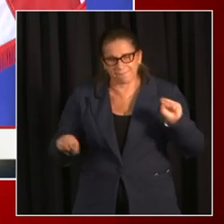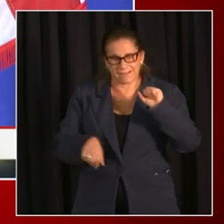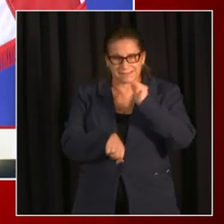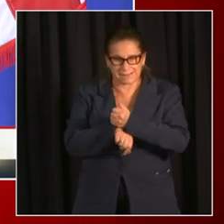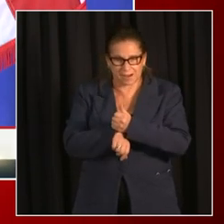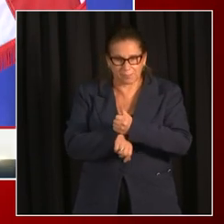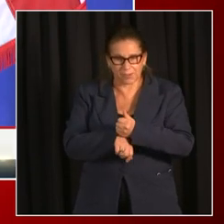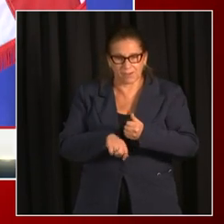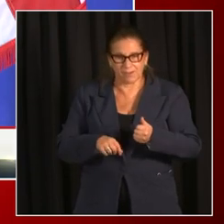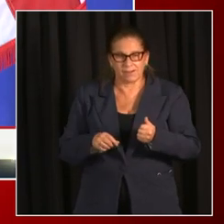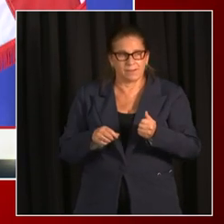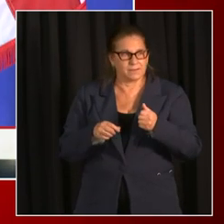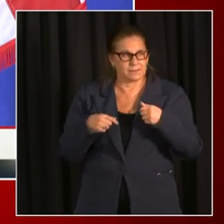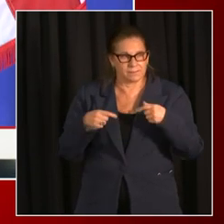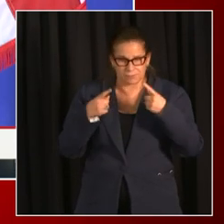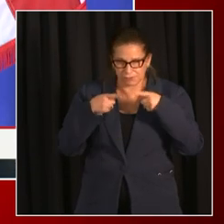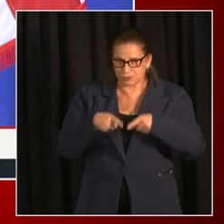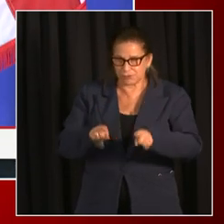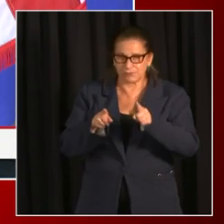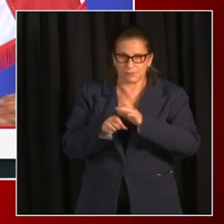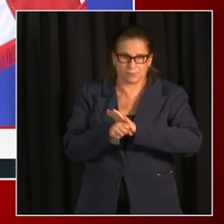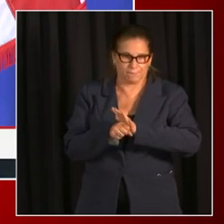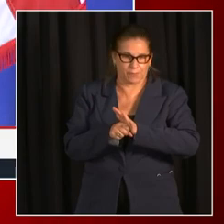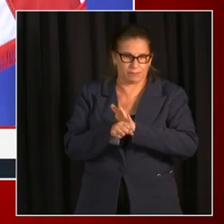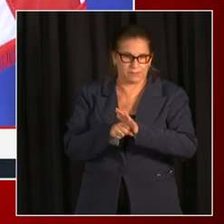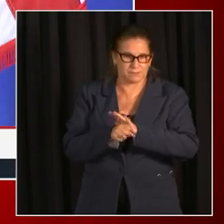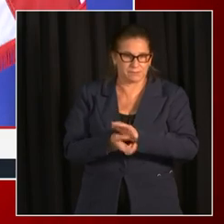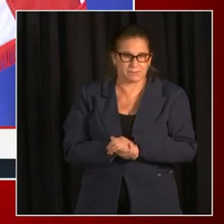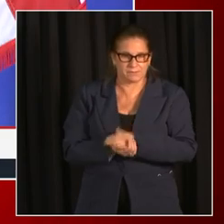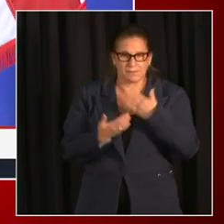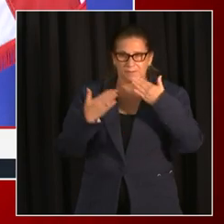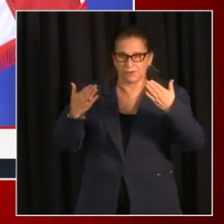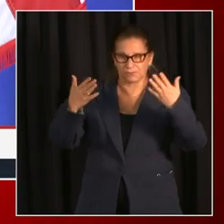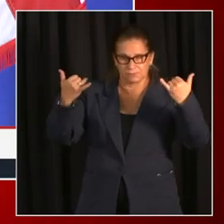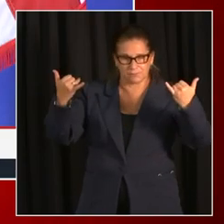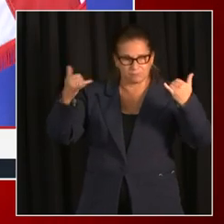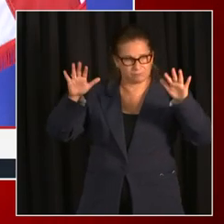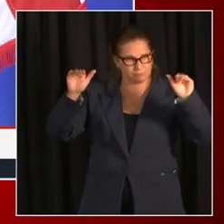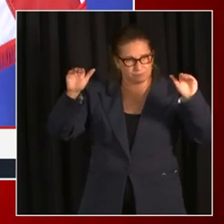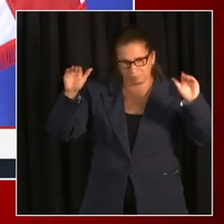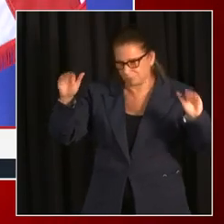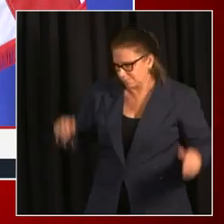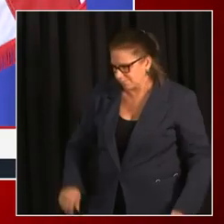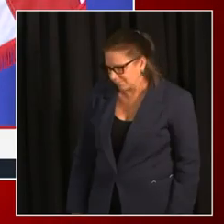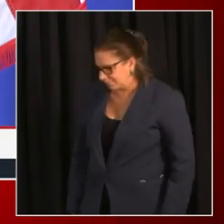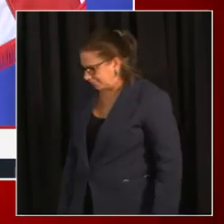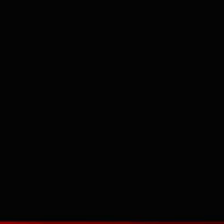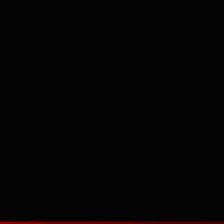still in a global pandemic, and that it's properly resourced. Thank you all very much.